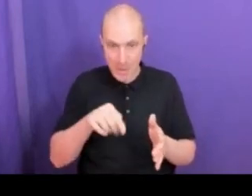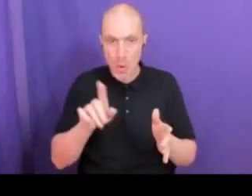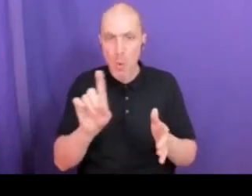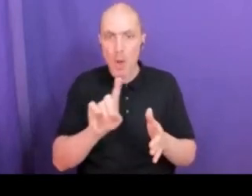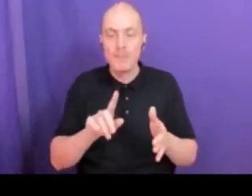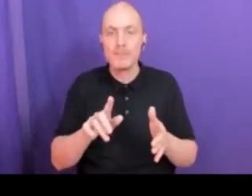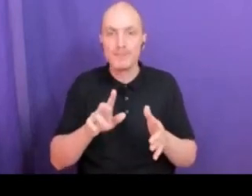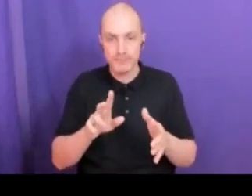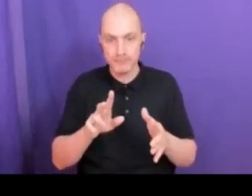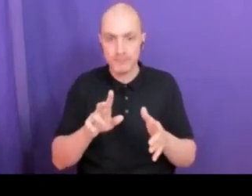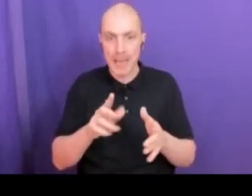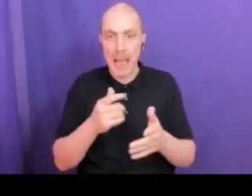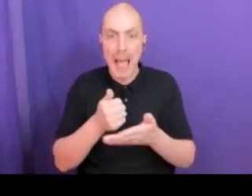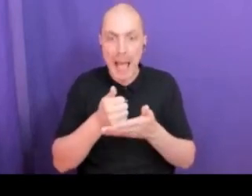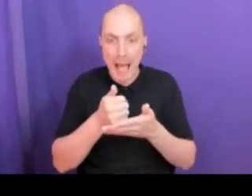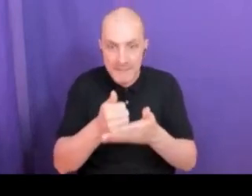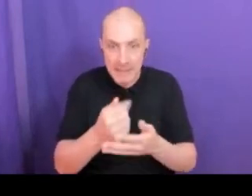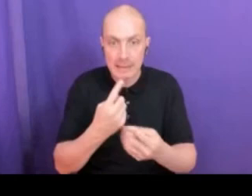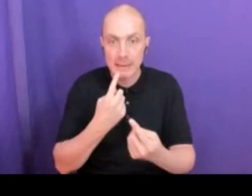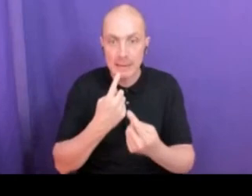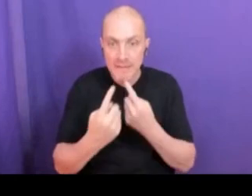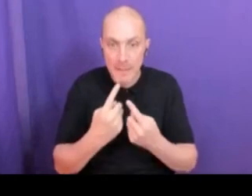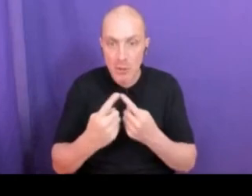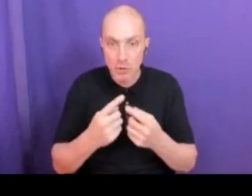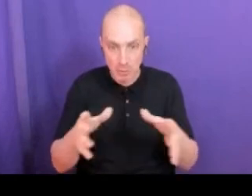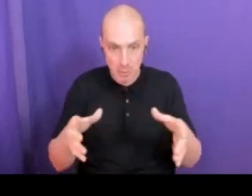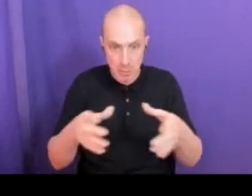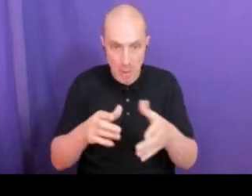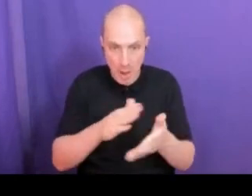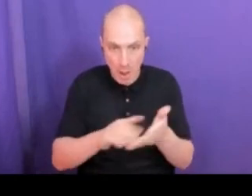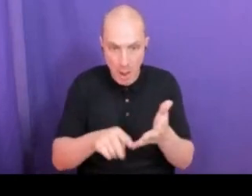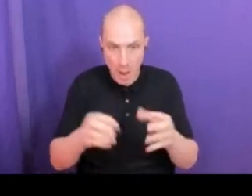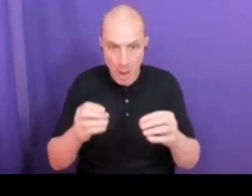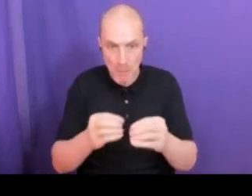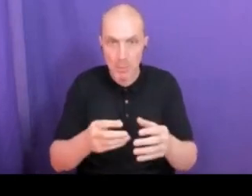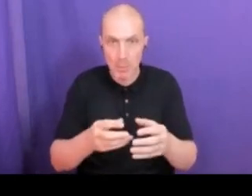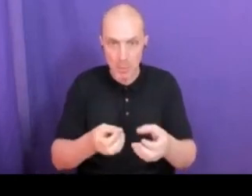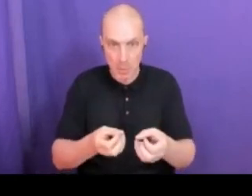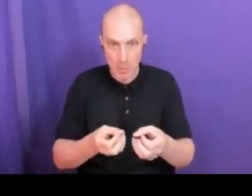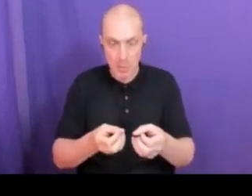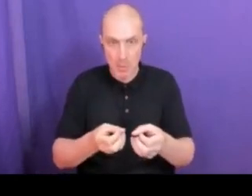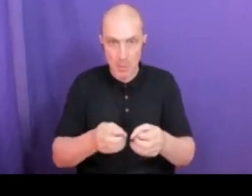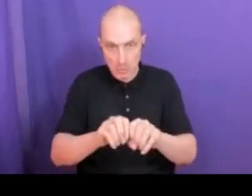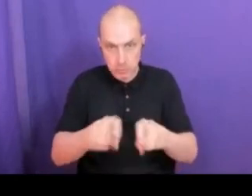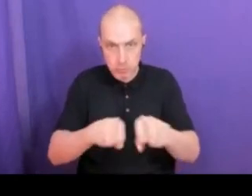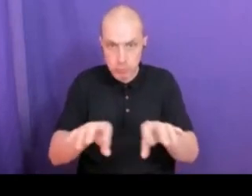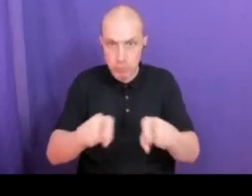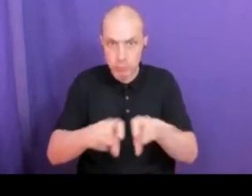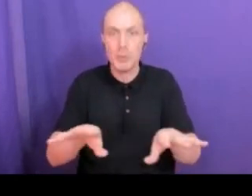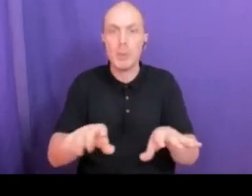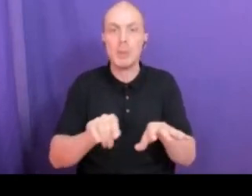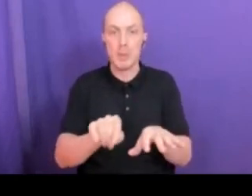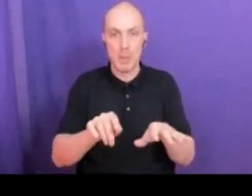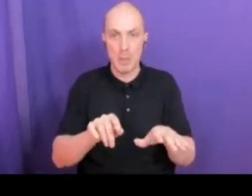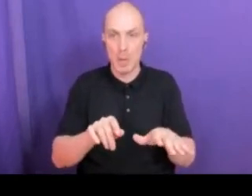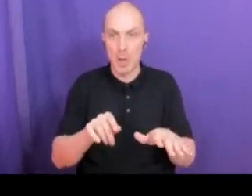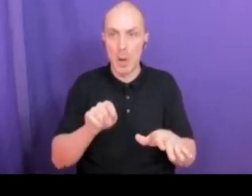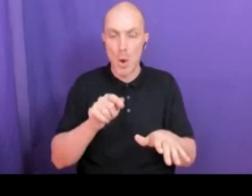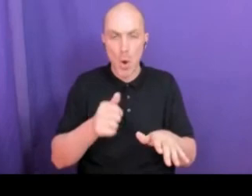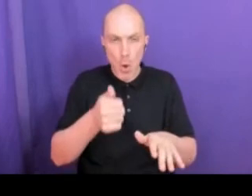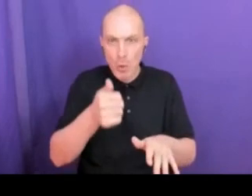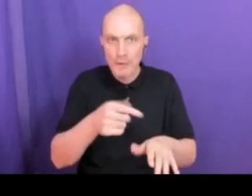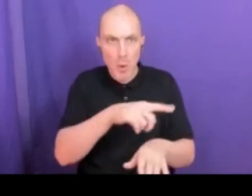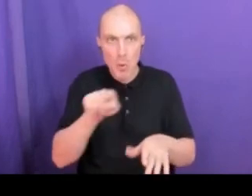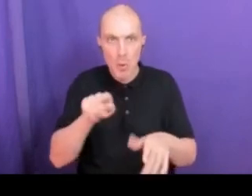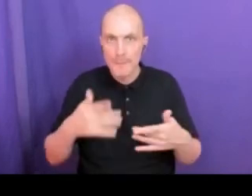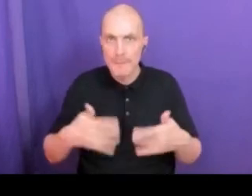really keen to get people's opinions on it, and what you would like to get out of a service like that, what would work, what wouldn't work. So it's hopefully going to be a really interactive